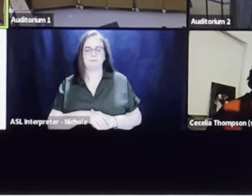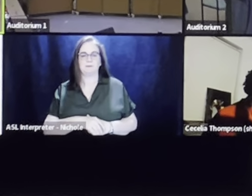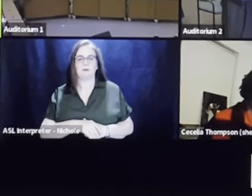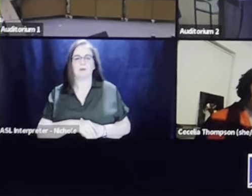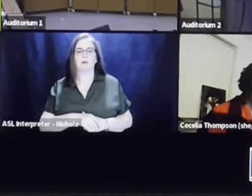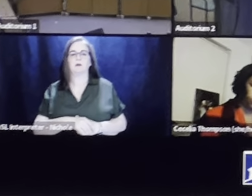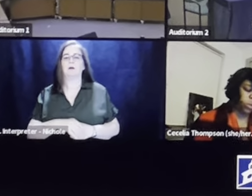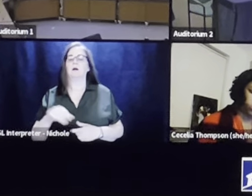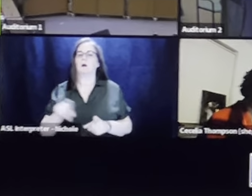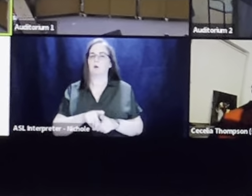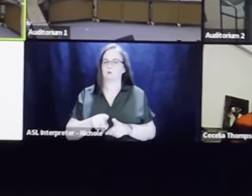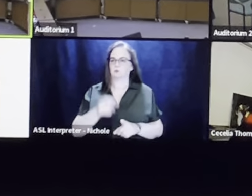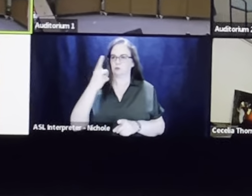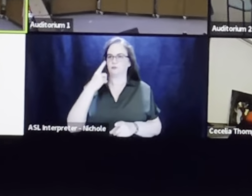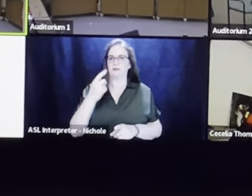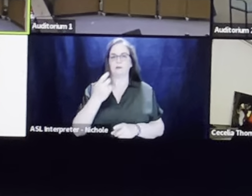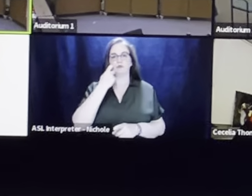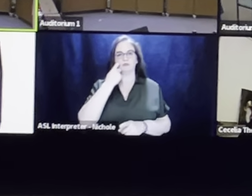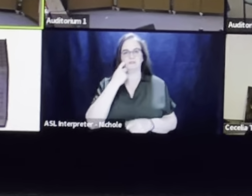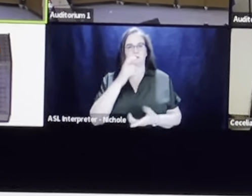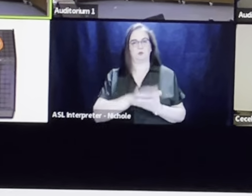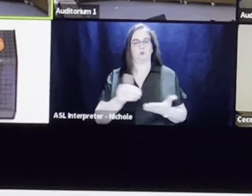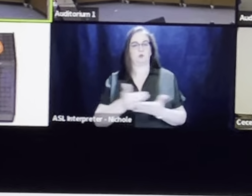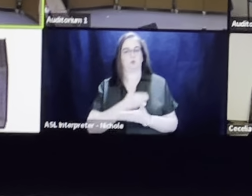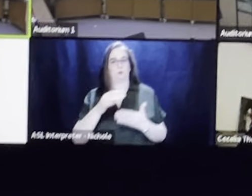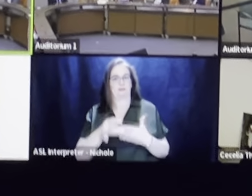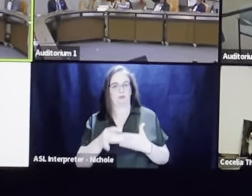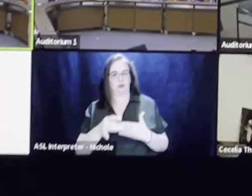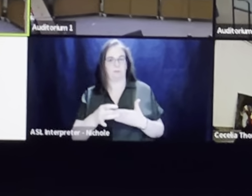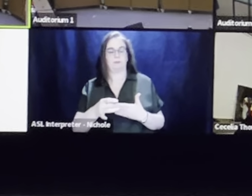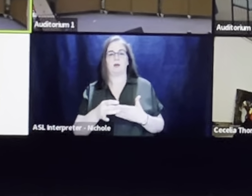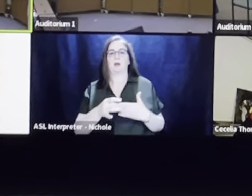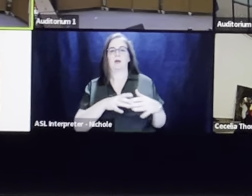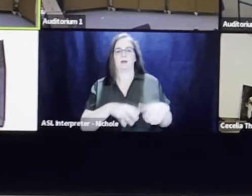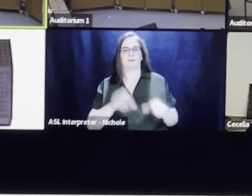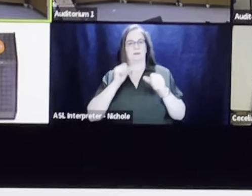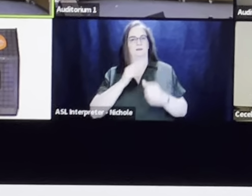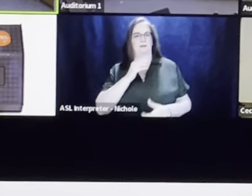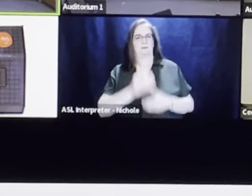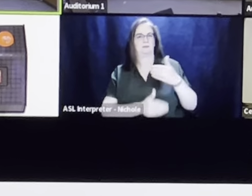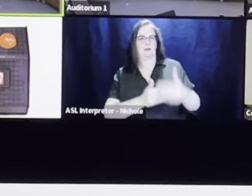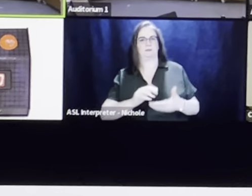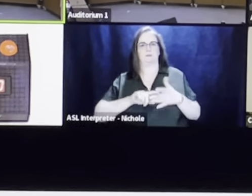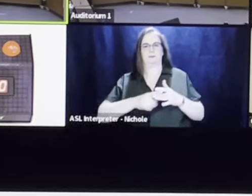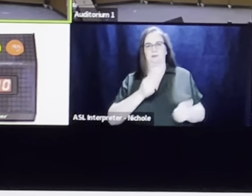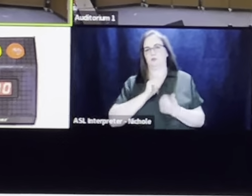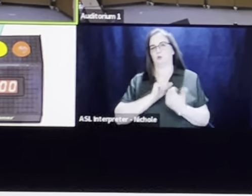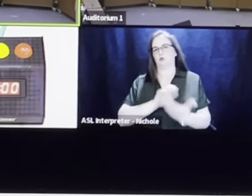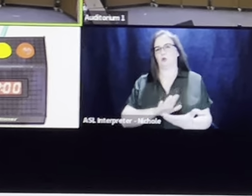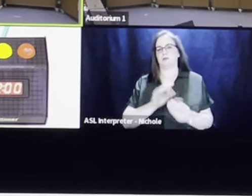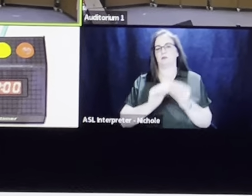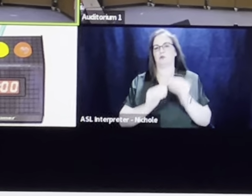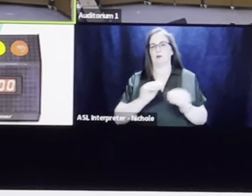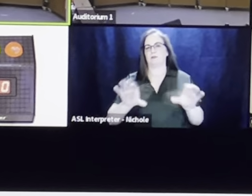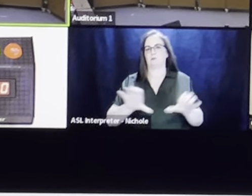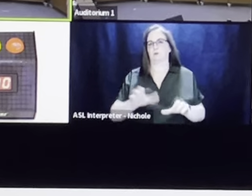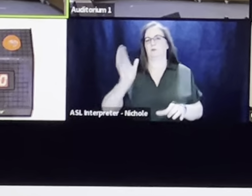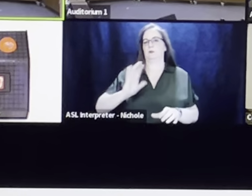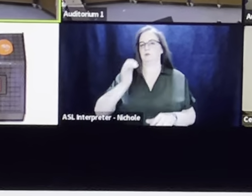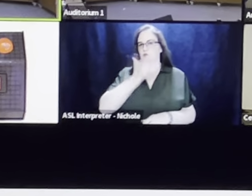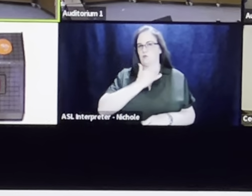I also understand that recently the school's new leadership has taken some steps to begin to address and correct previous